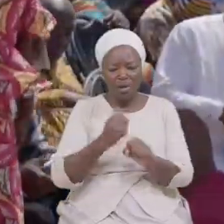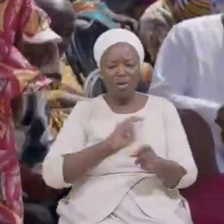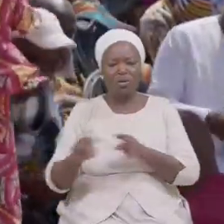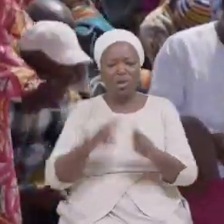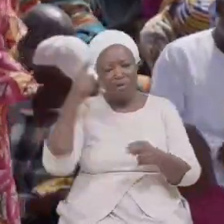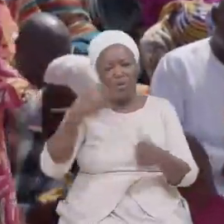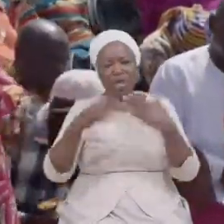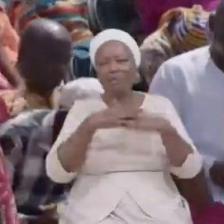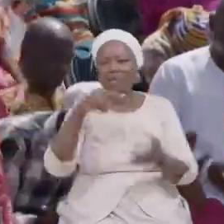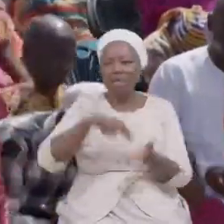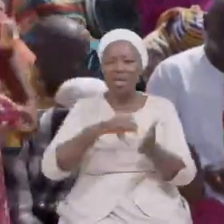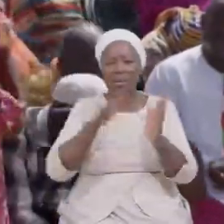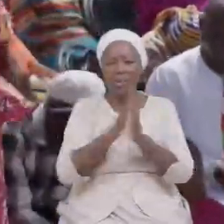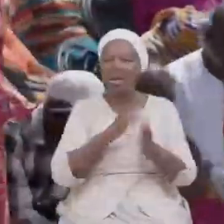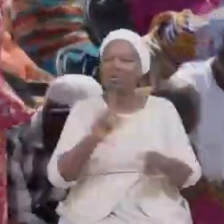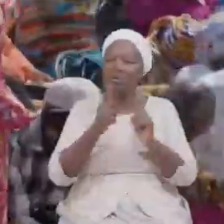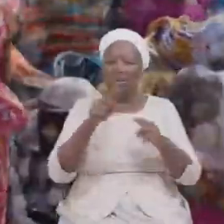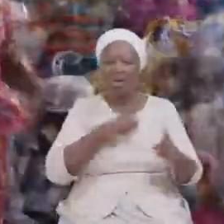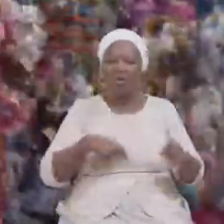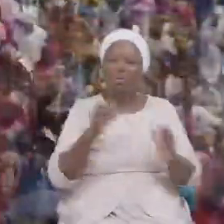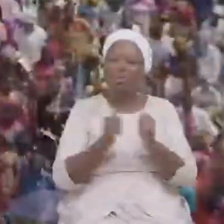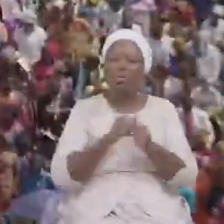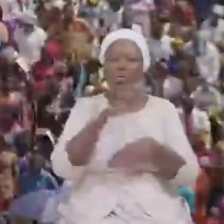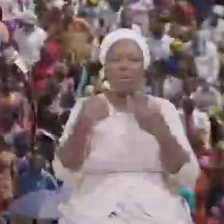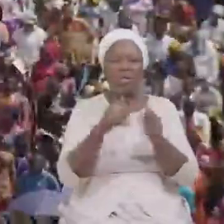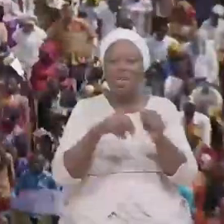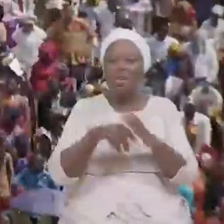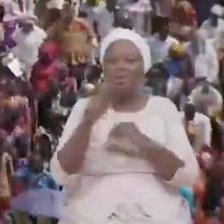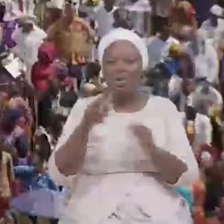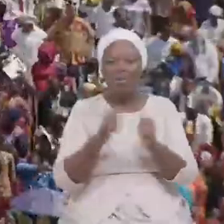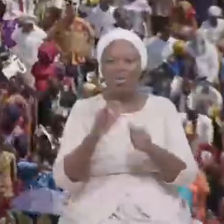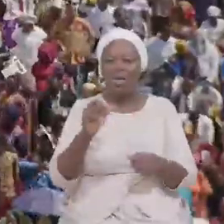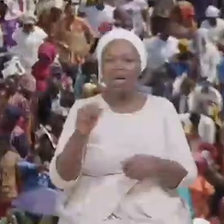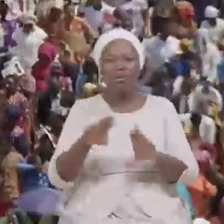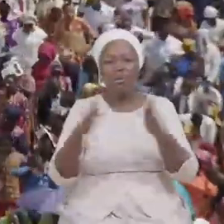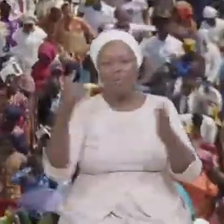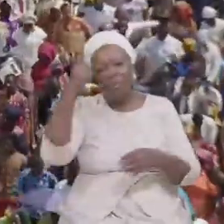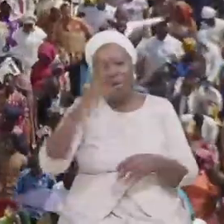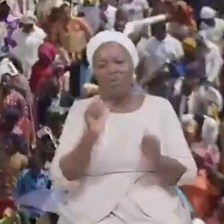talk to the Lord seriously, with an open mind, with a repentant mind, and with a